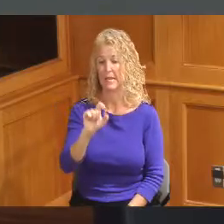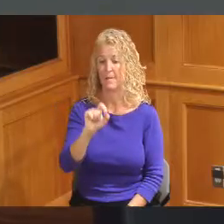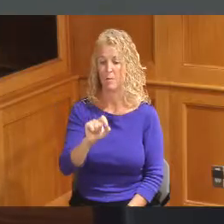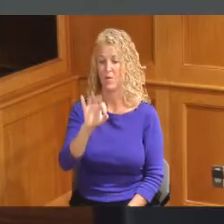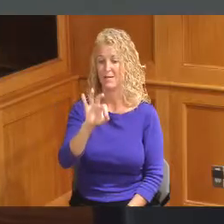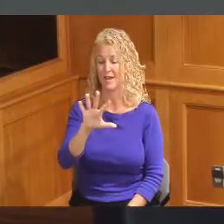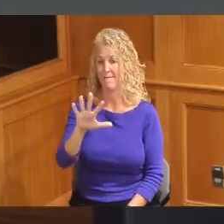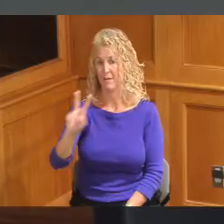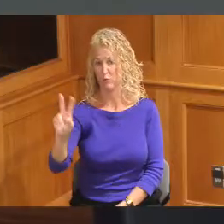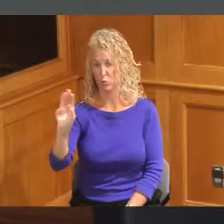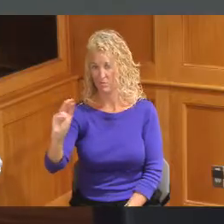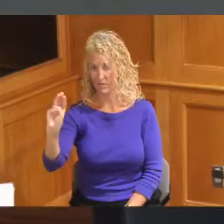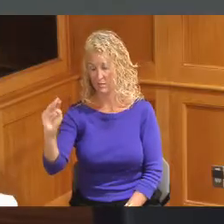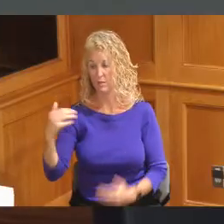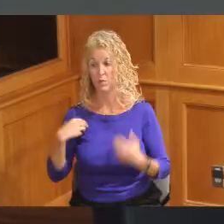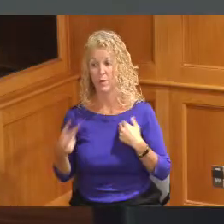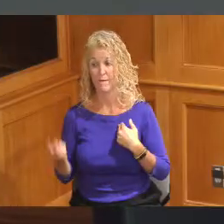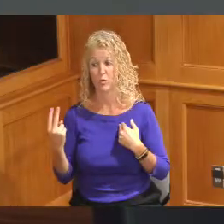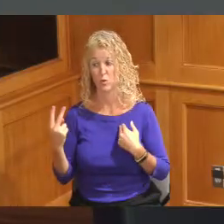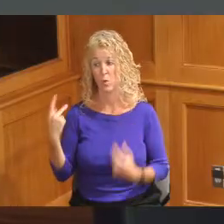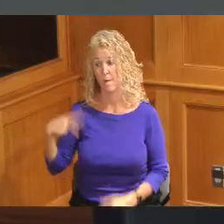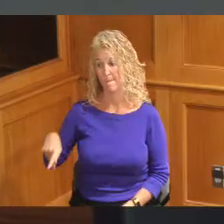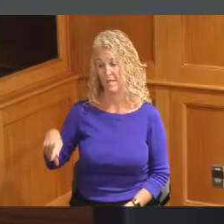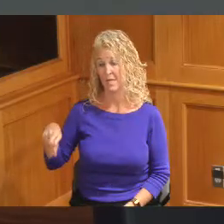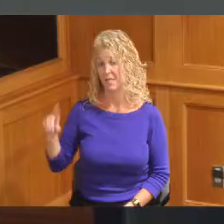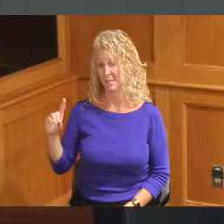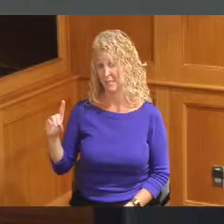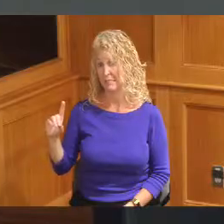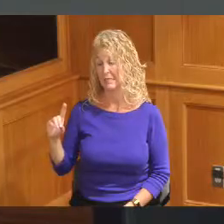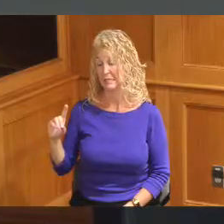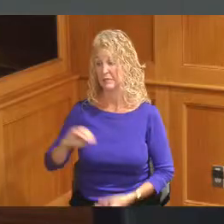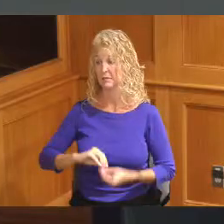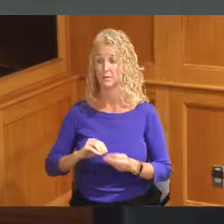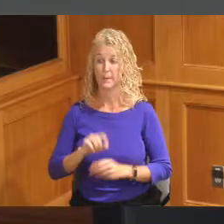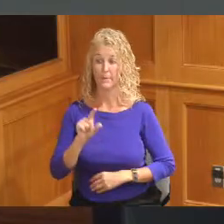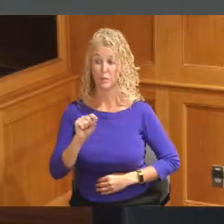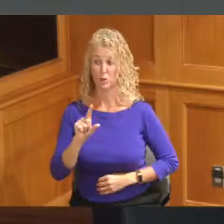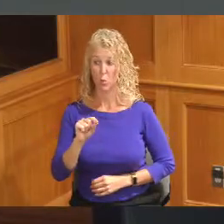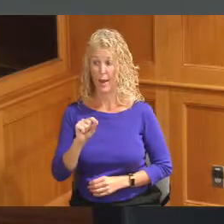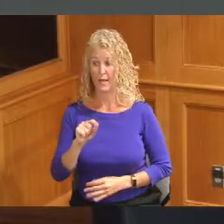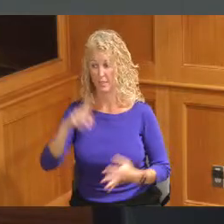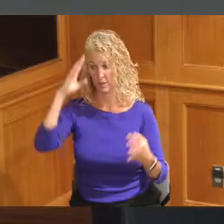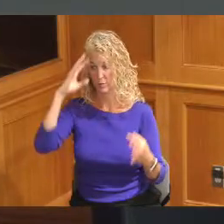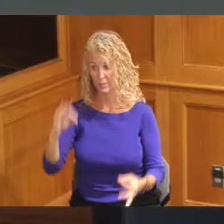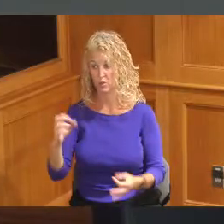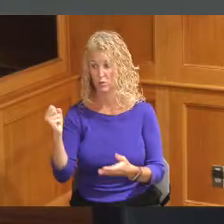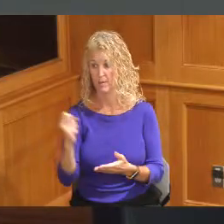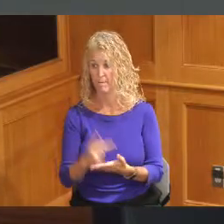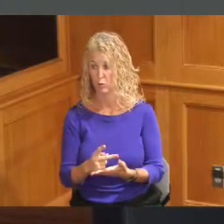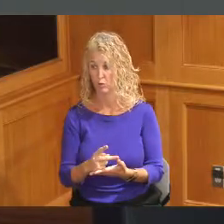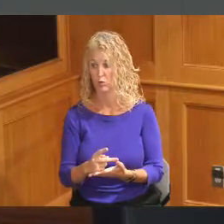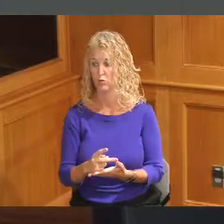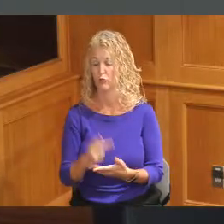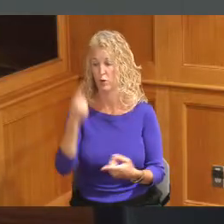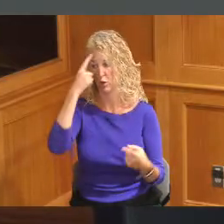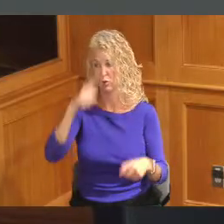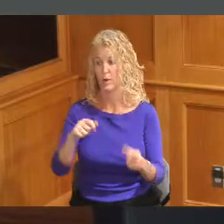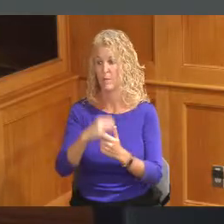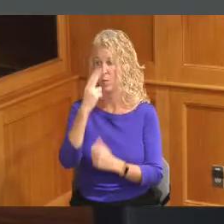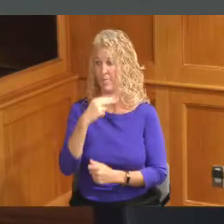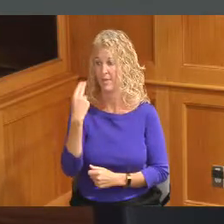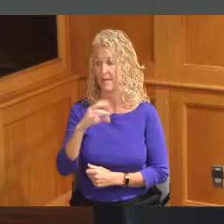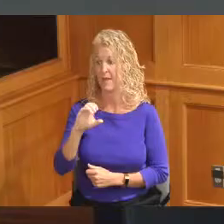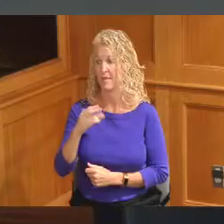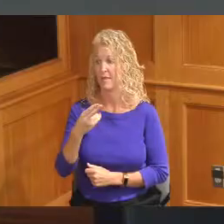million. We have 2 planning and development items. Item 20 is a resolution authorizing an agreement with Catholic Charities